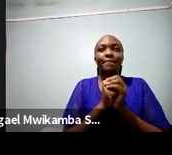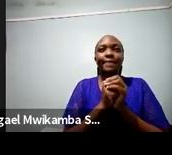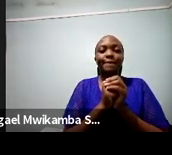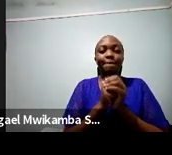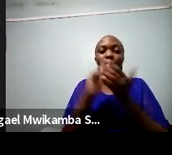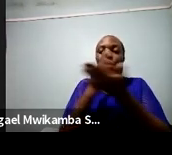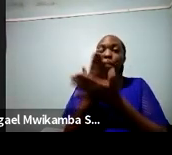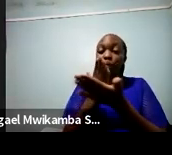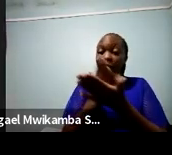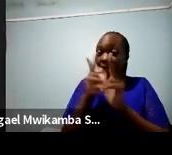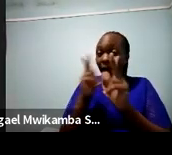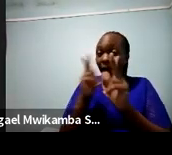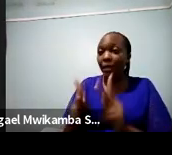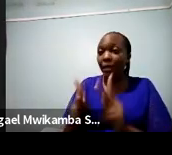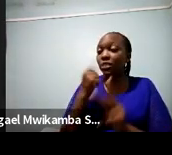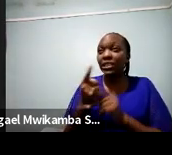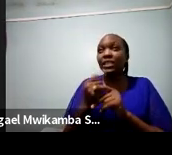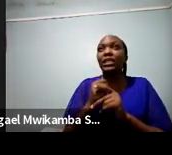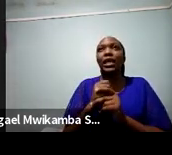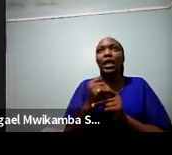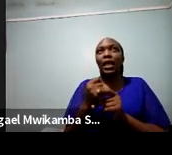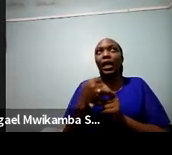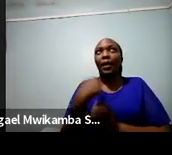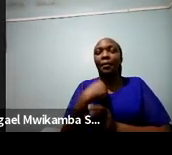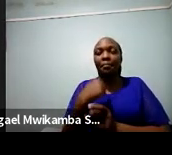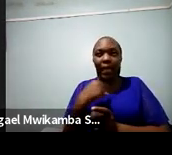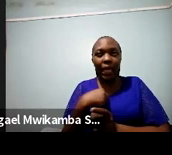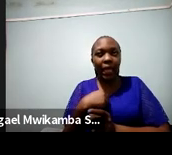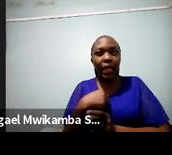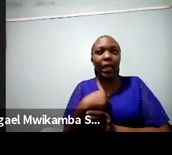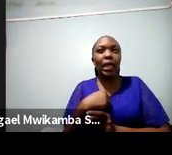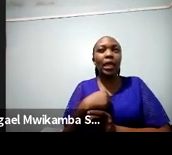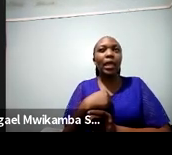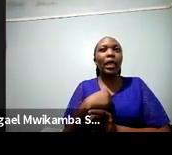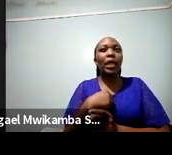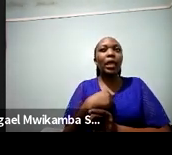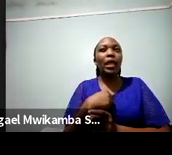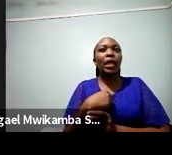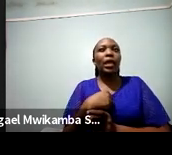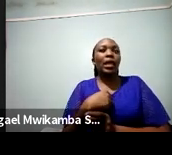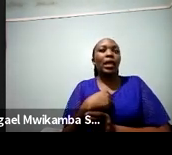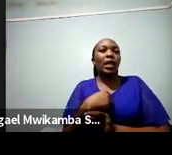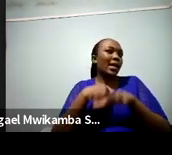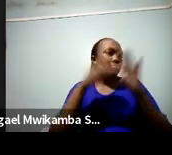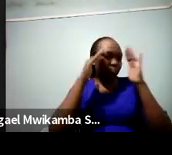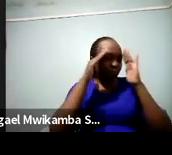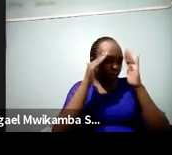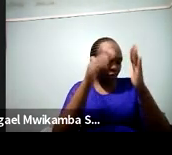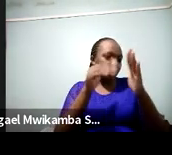a little problem with that because for you to invest, you need to do some